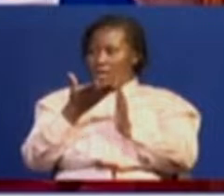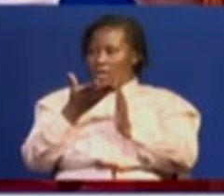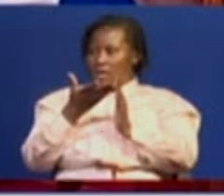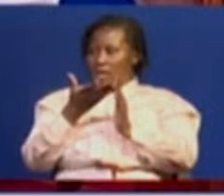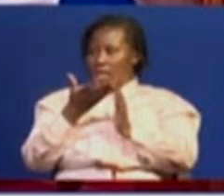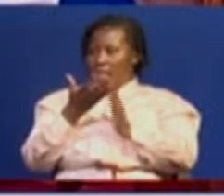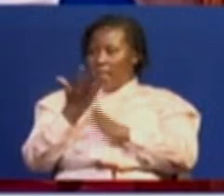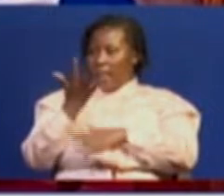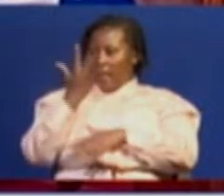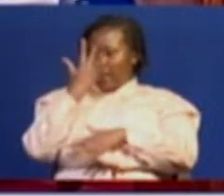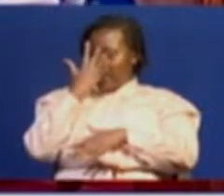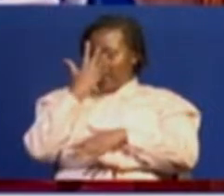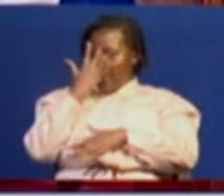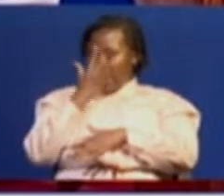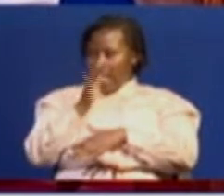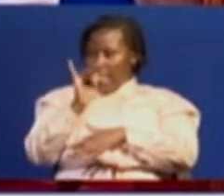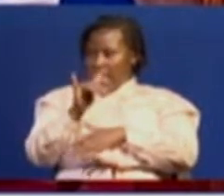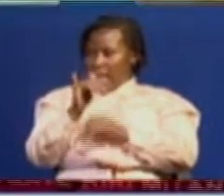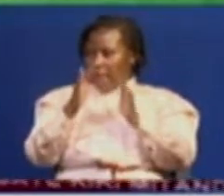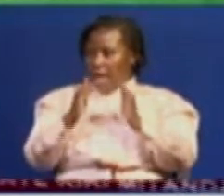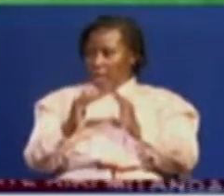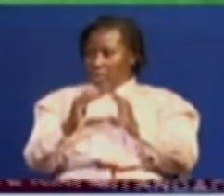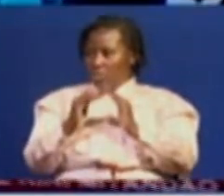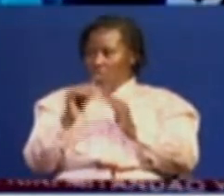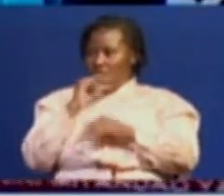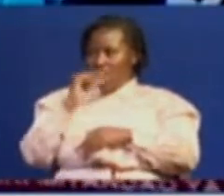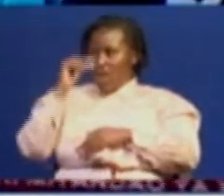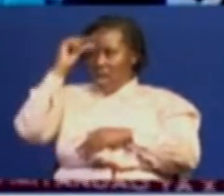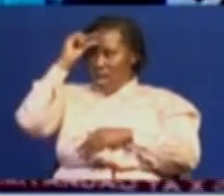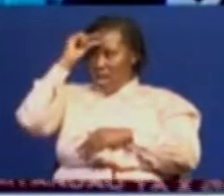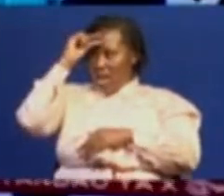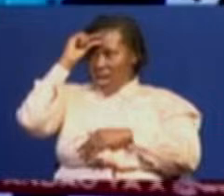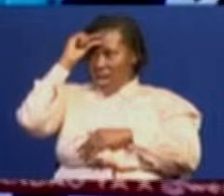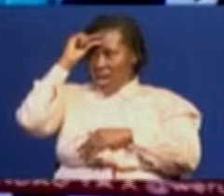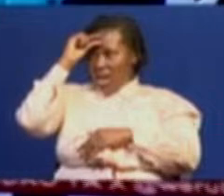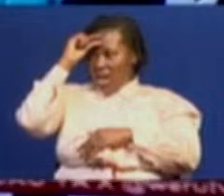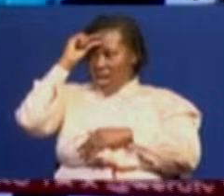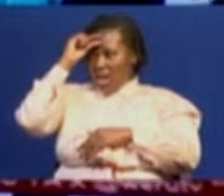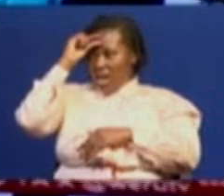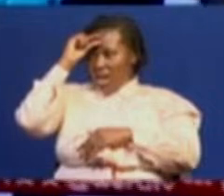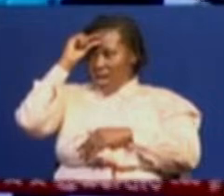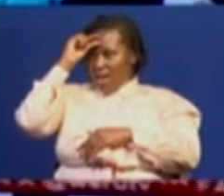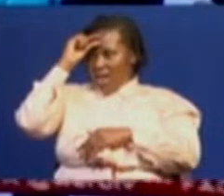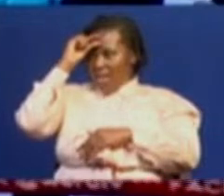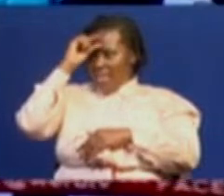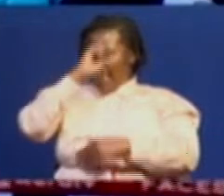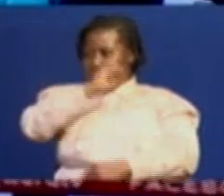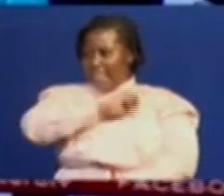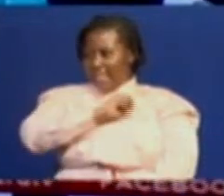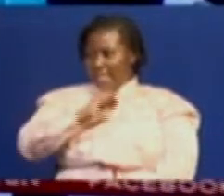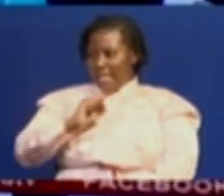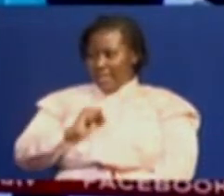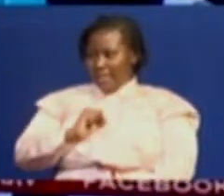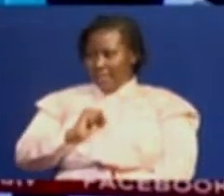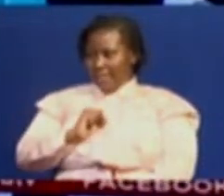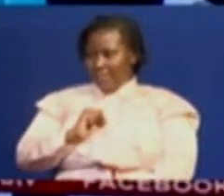Of shame, that house of greed called the